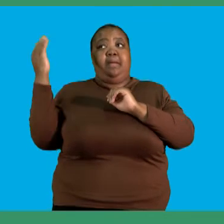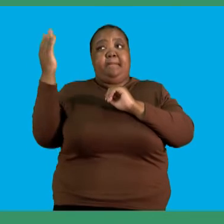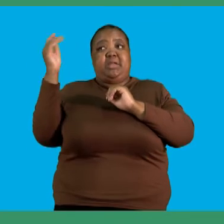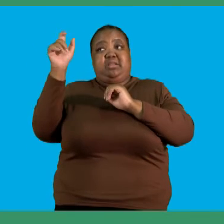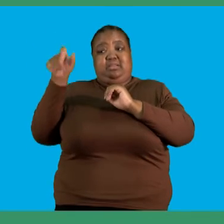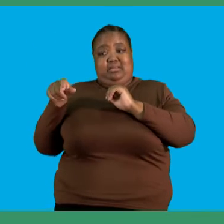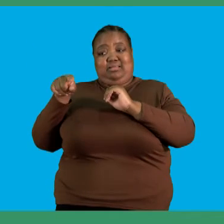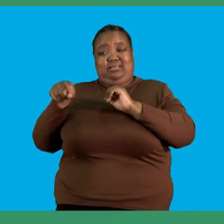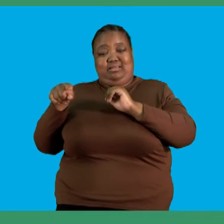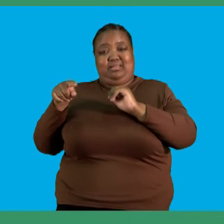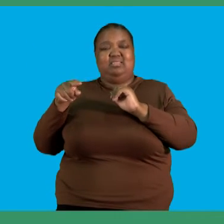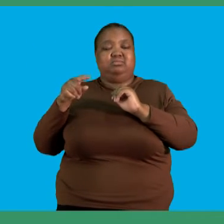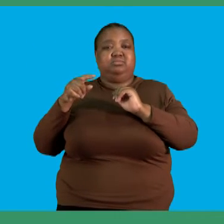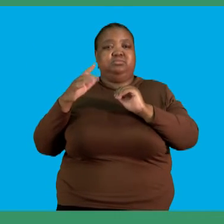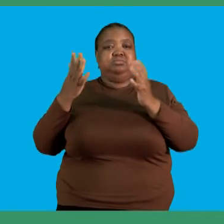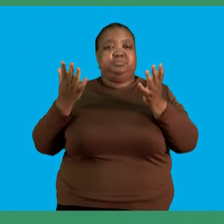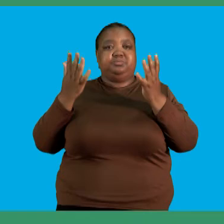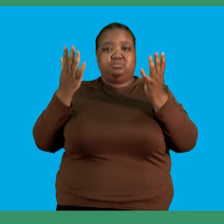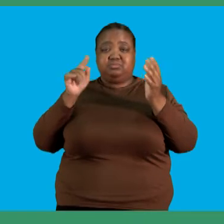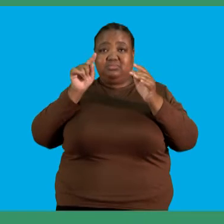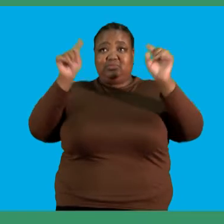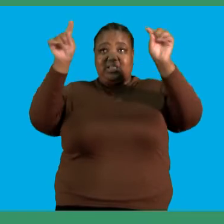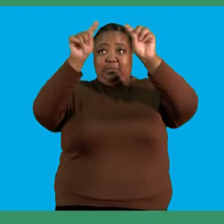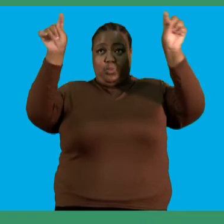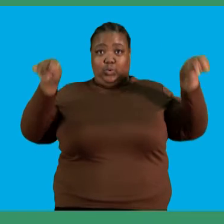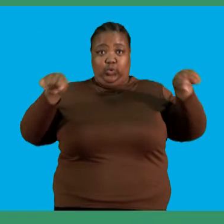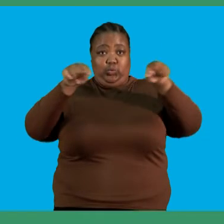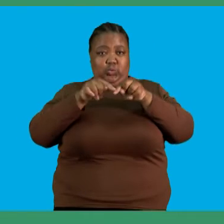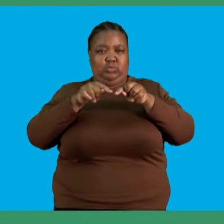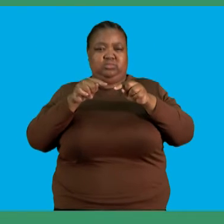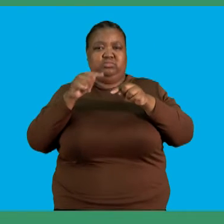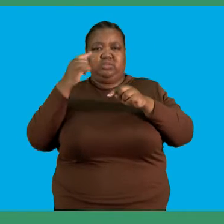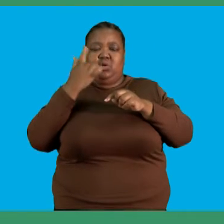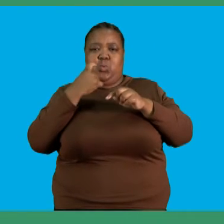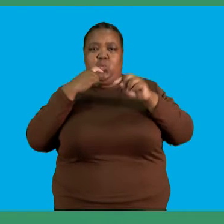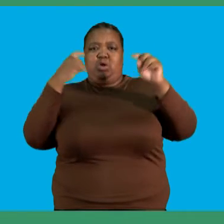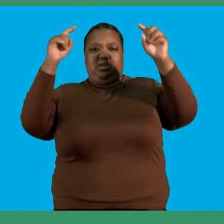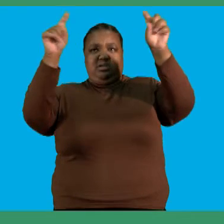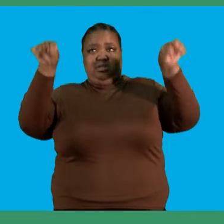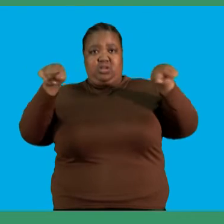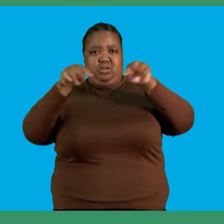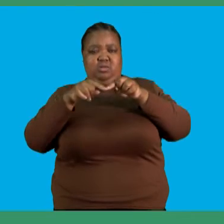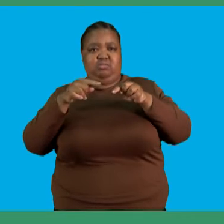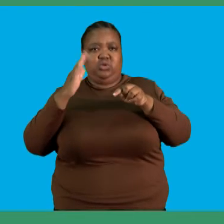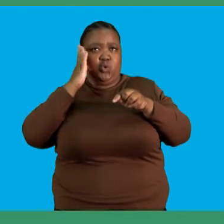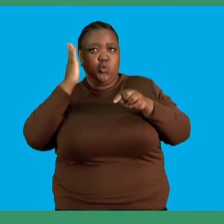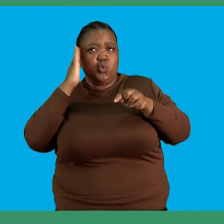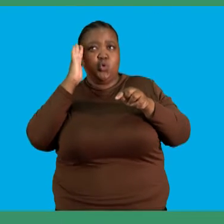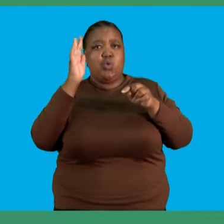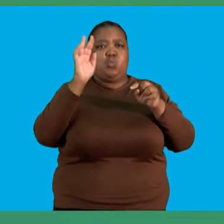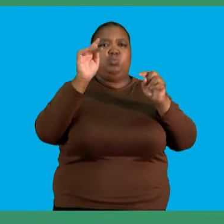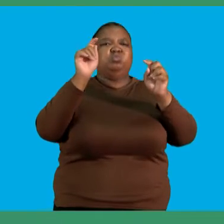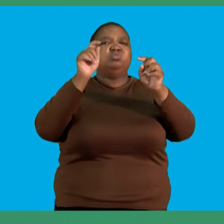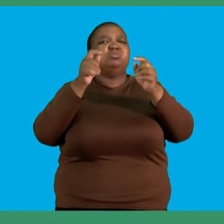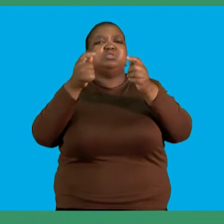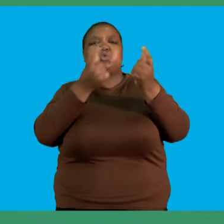it should only be used by a presenter who knows the unique features of the interactive whiteboard,